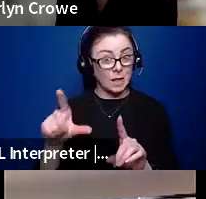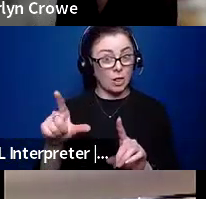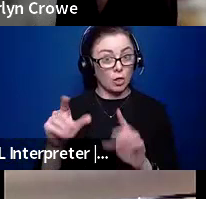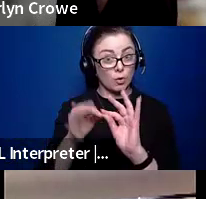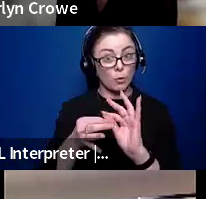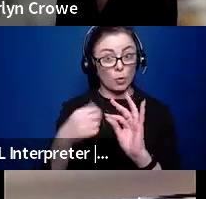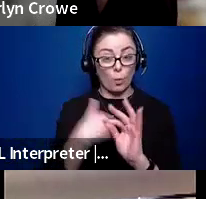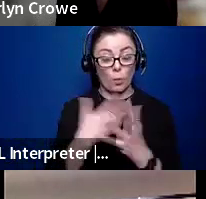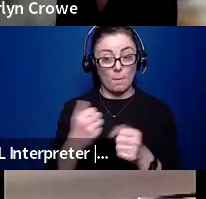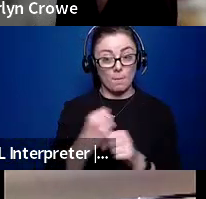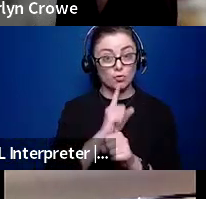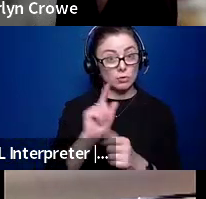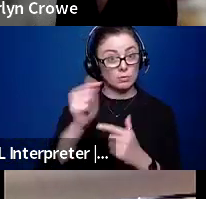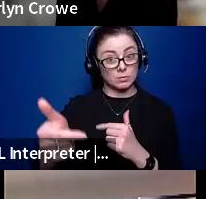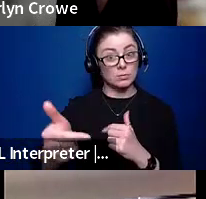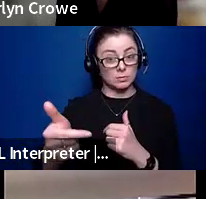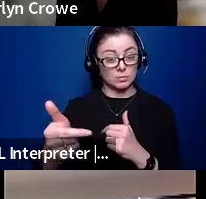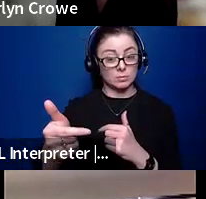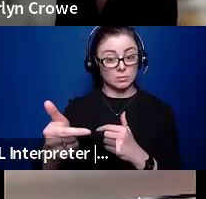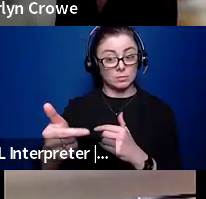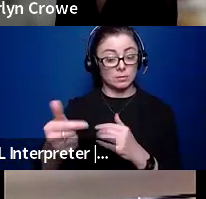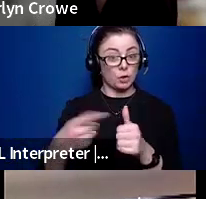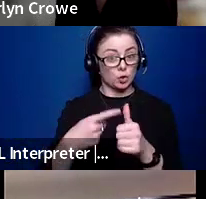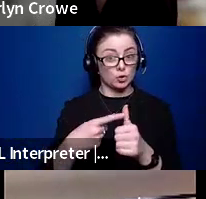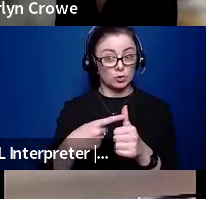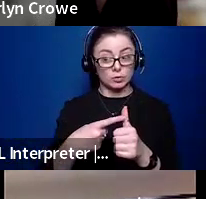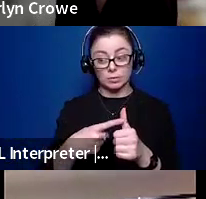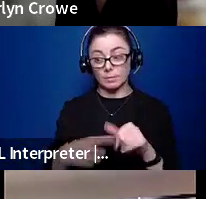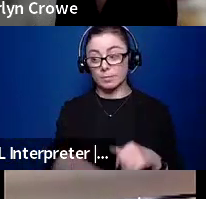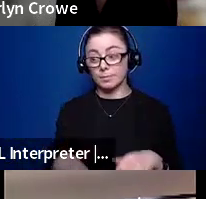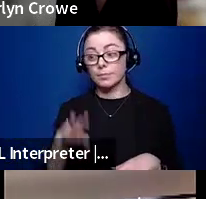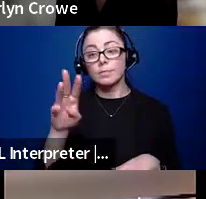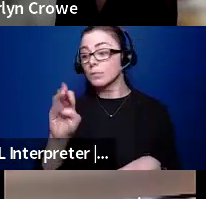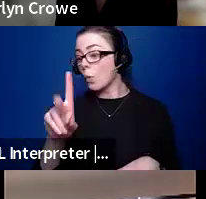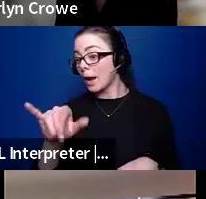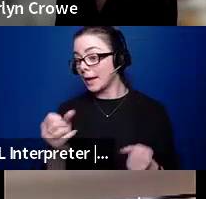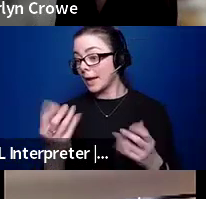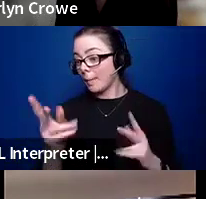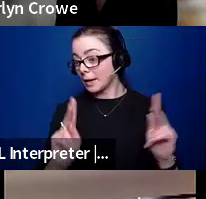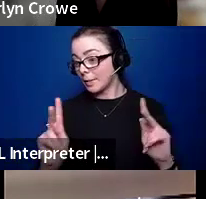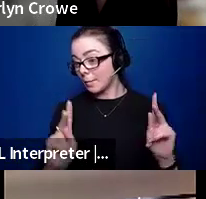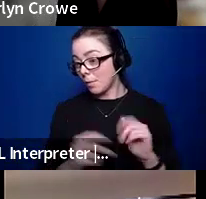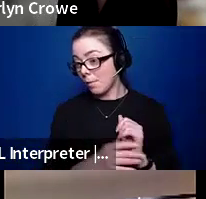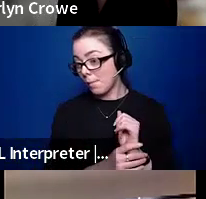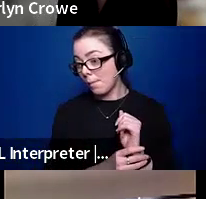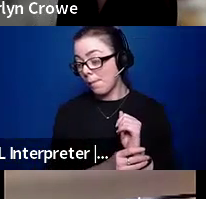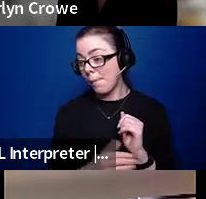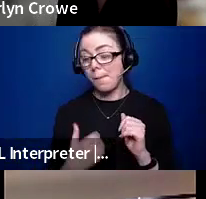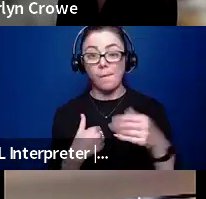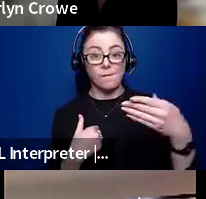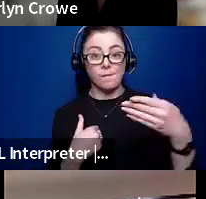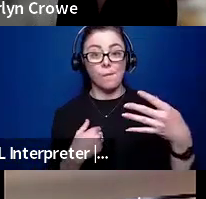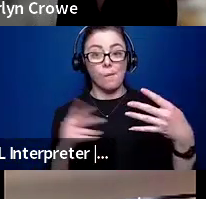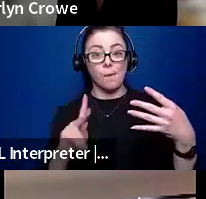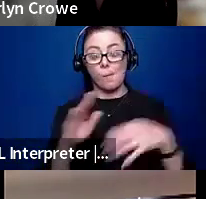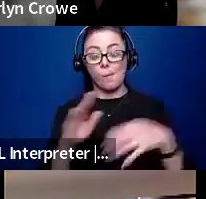opportunity to ask a question first. And Wendy, how many more people are on the list? I have 4 people on the list right